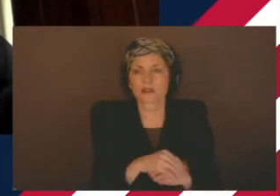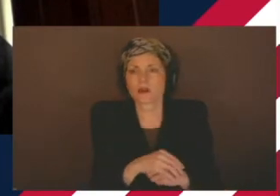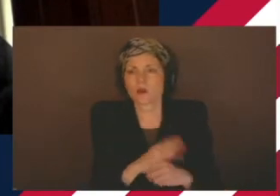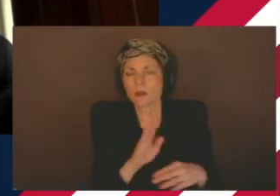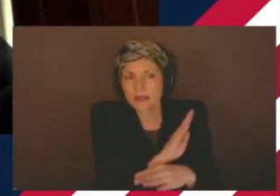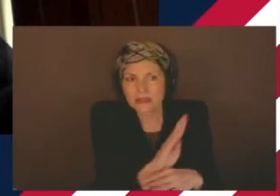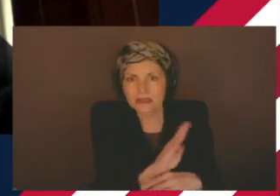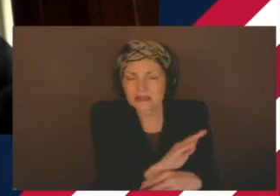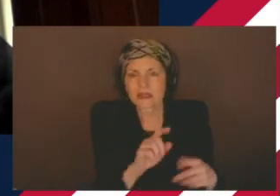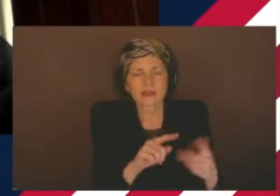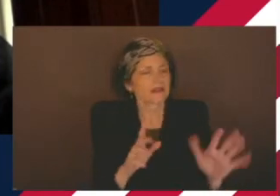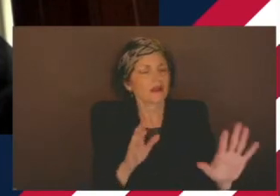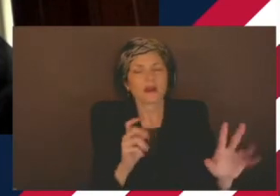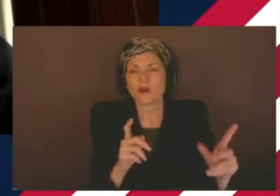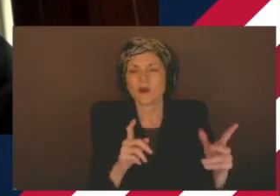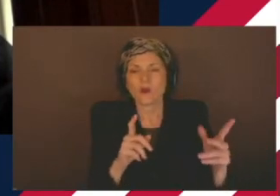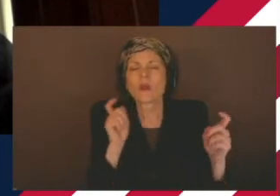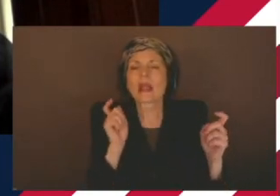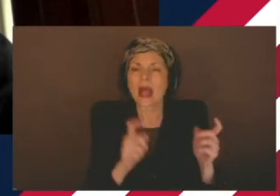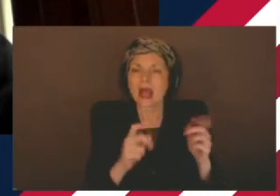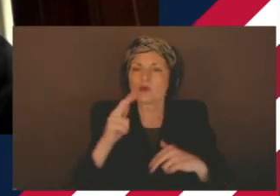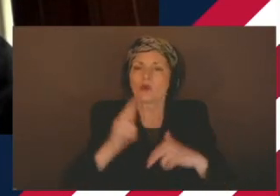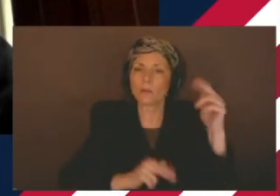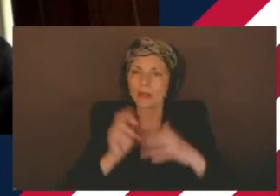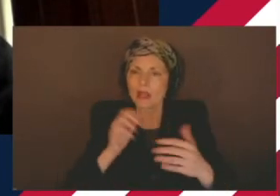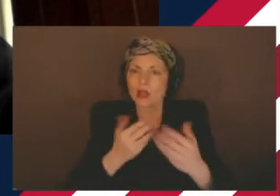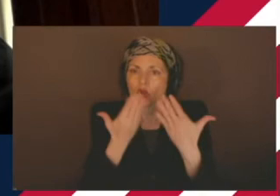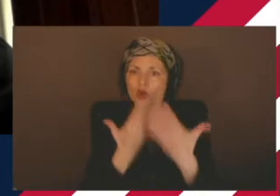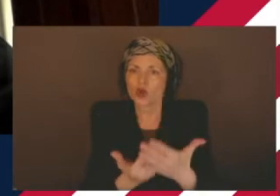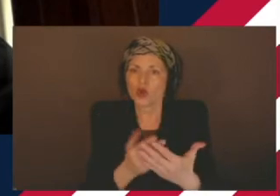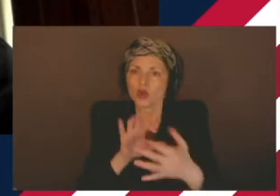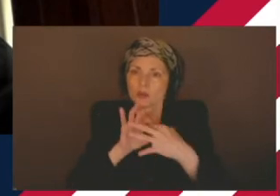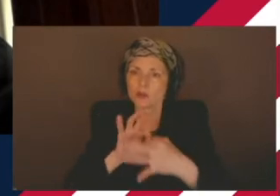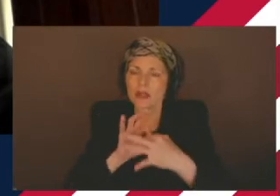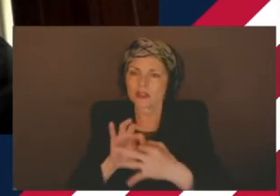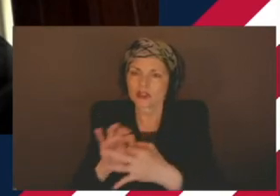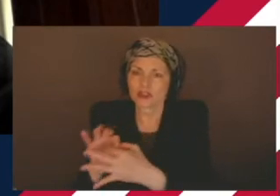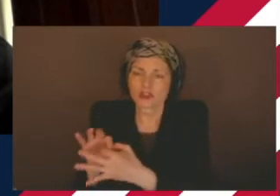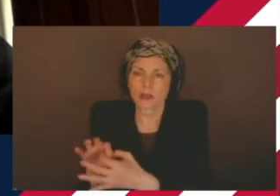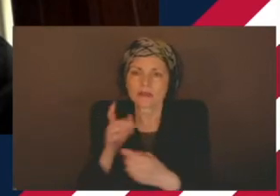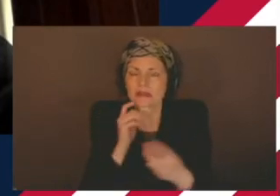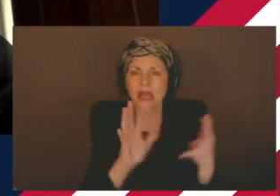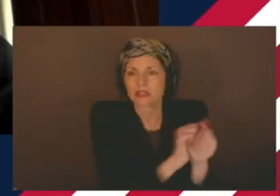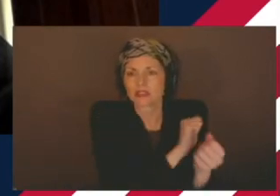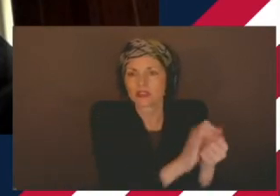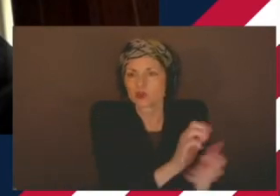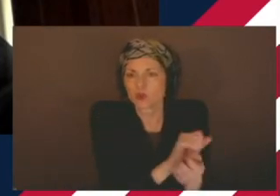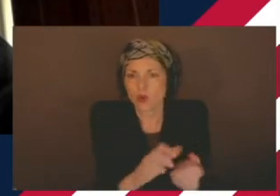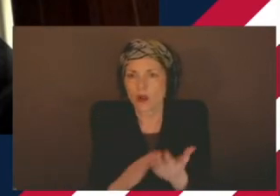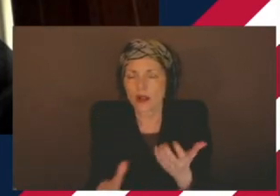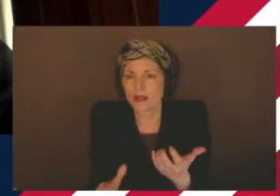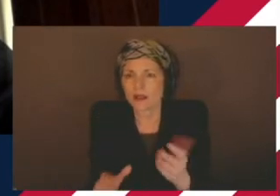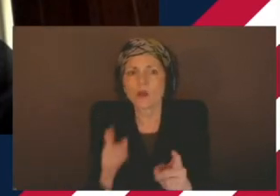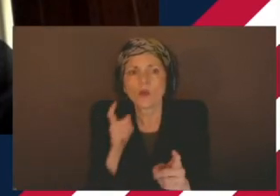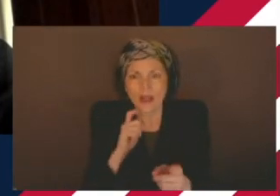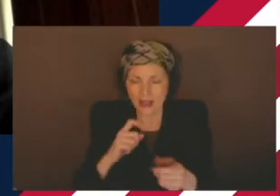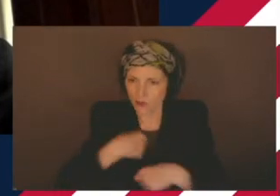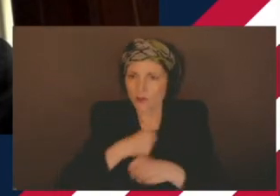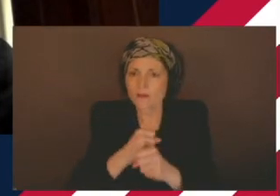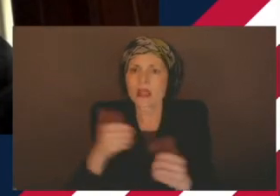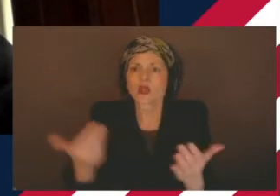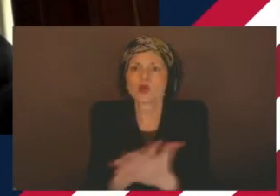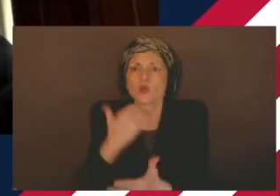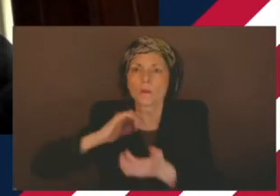foreign, domestic, and economic policy, updating our institutions to tackle these challenges and promote new partnerships across sectors.